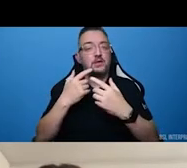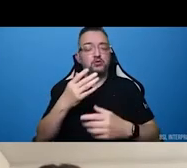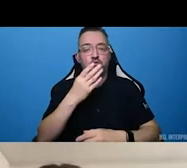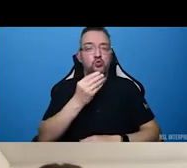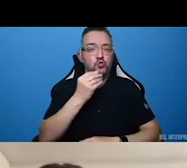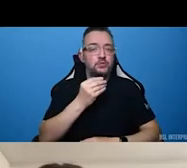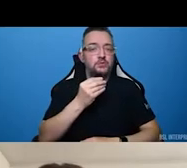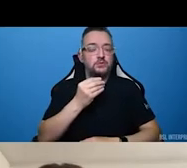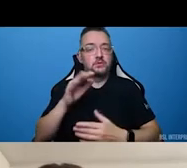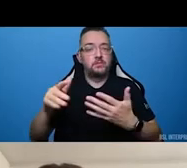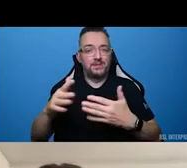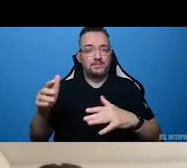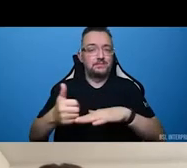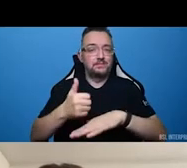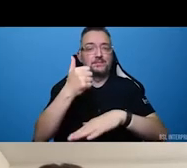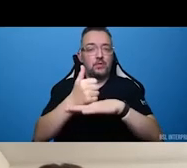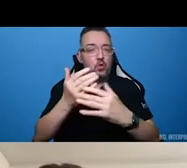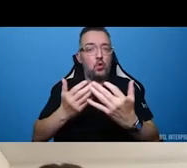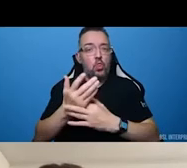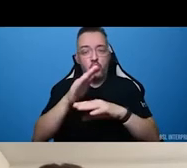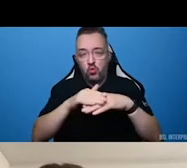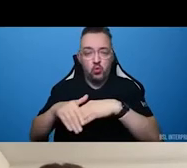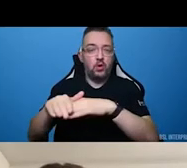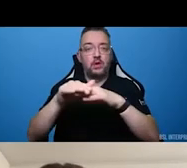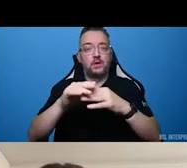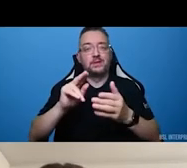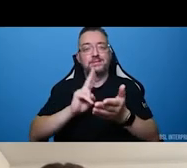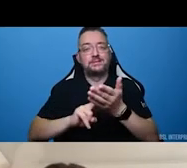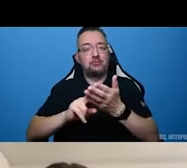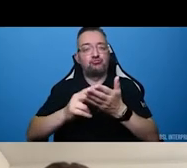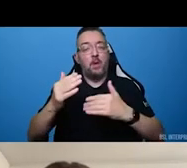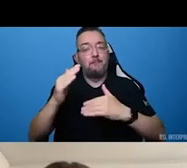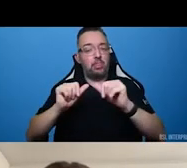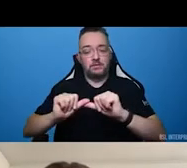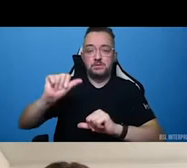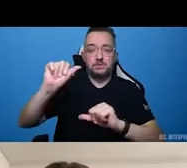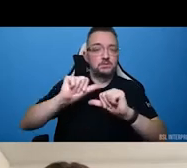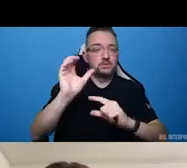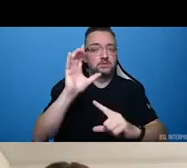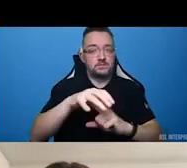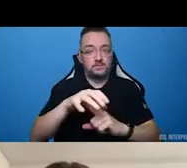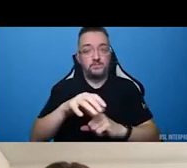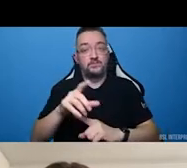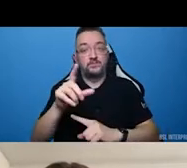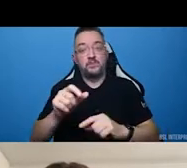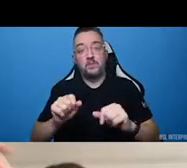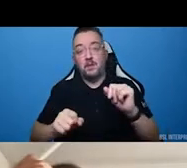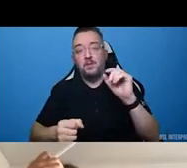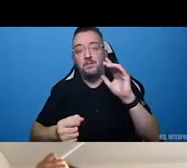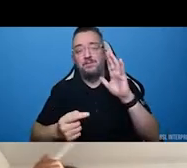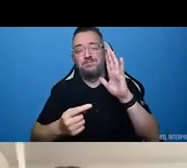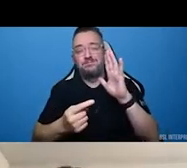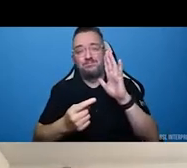and implemented throughout our natural and built environments. So one of the most direct and pressing